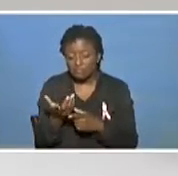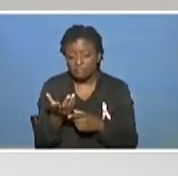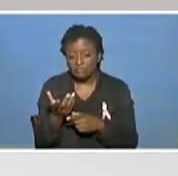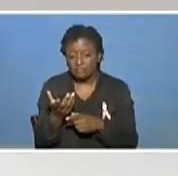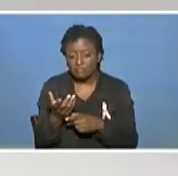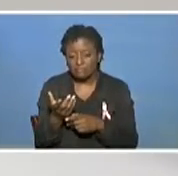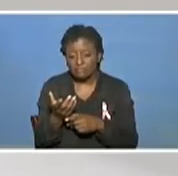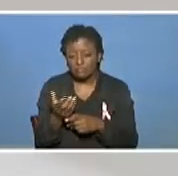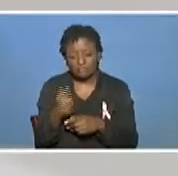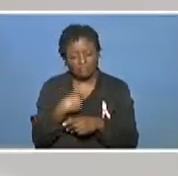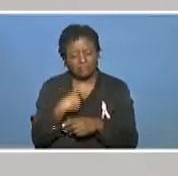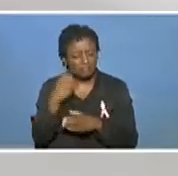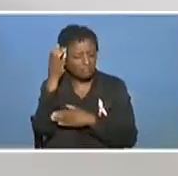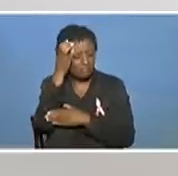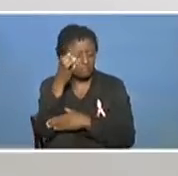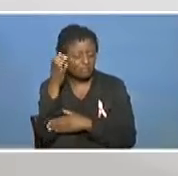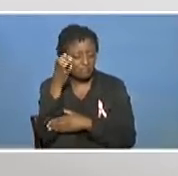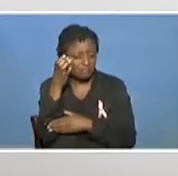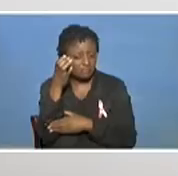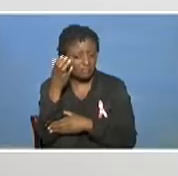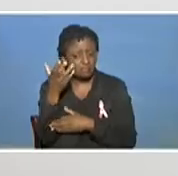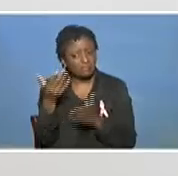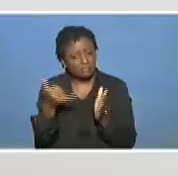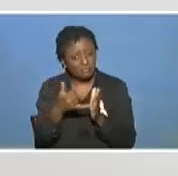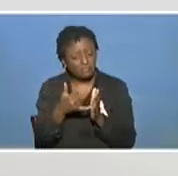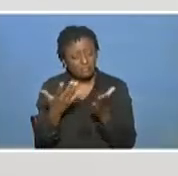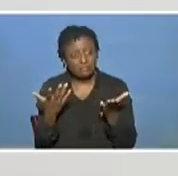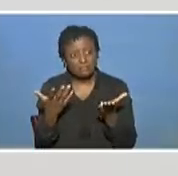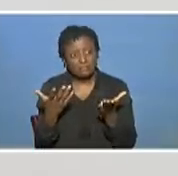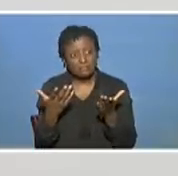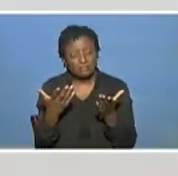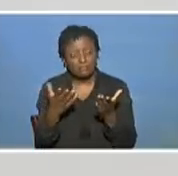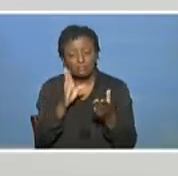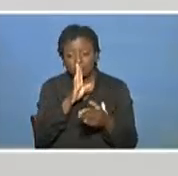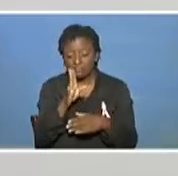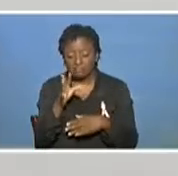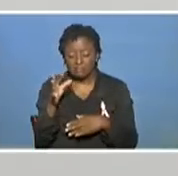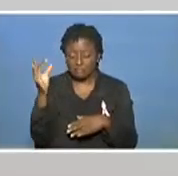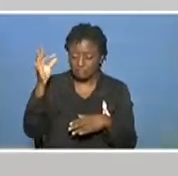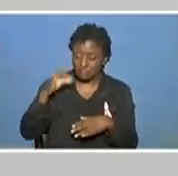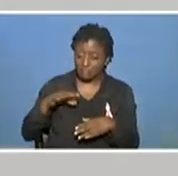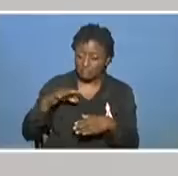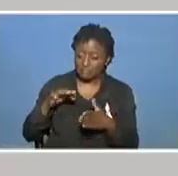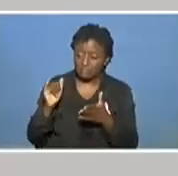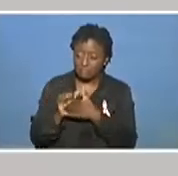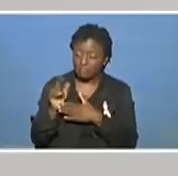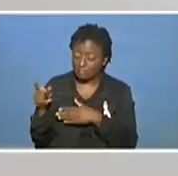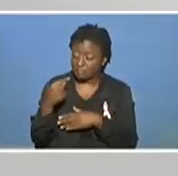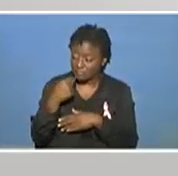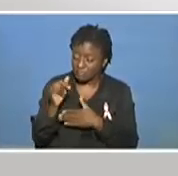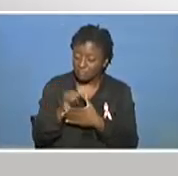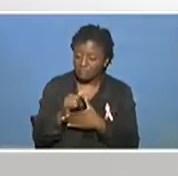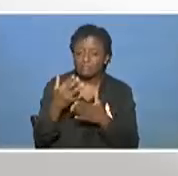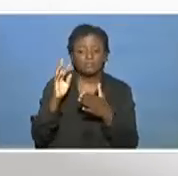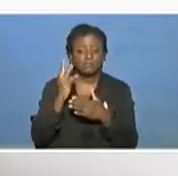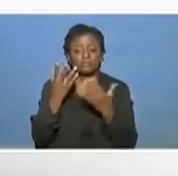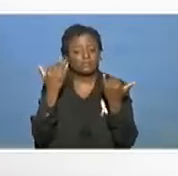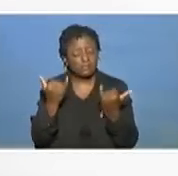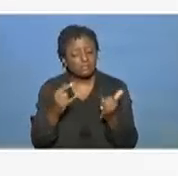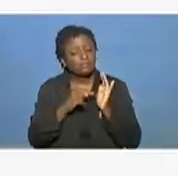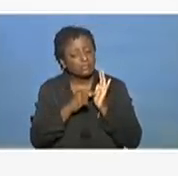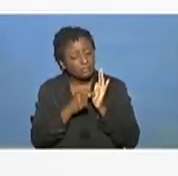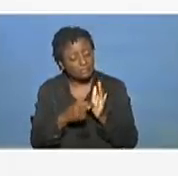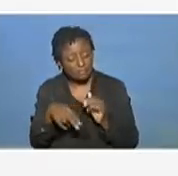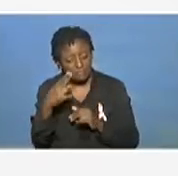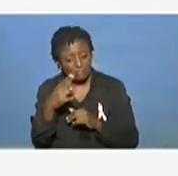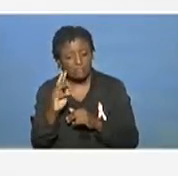end of the day, I consider it to be a benefit that the statement was made, because we're now going to really show out and you're going to